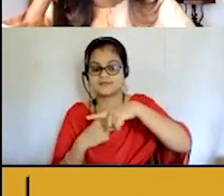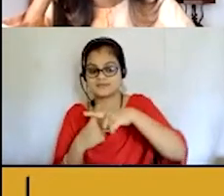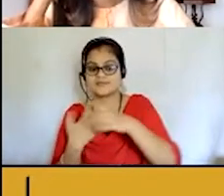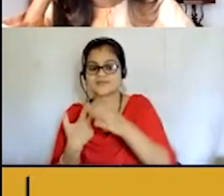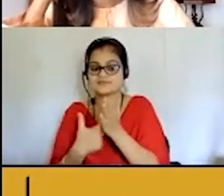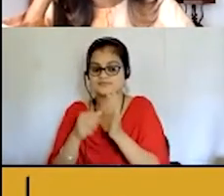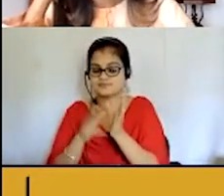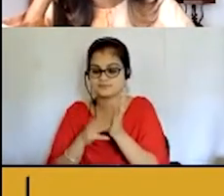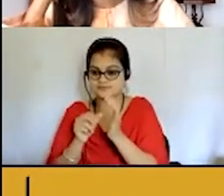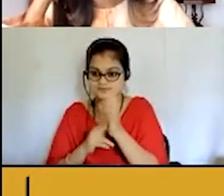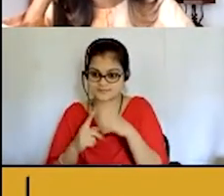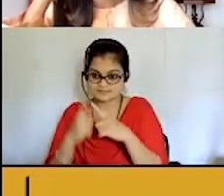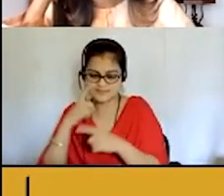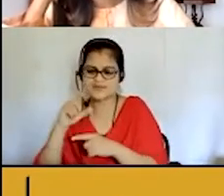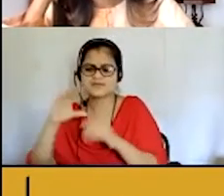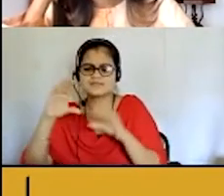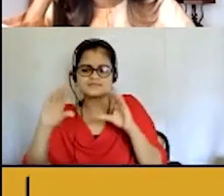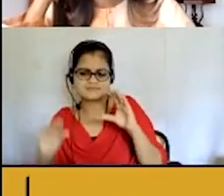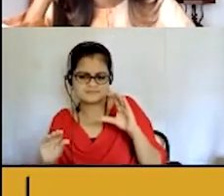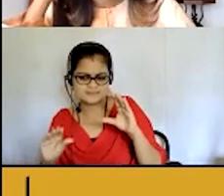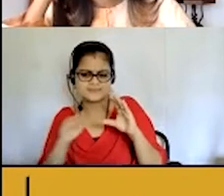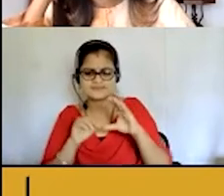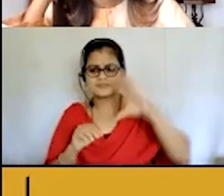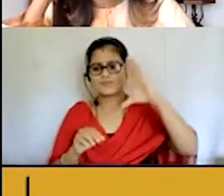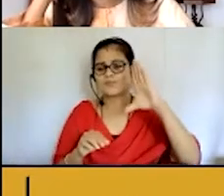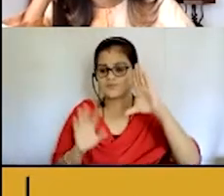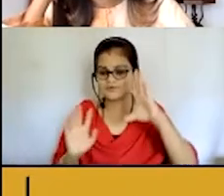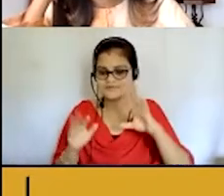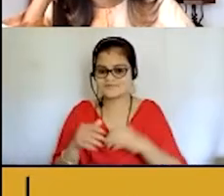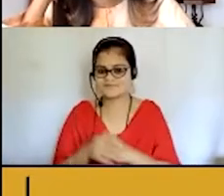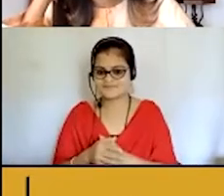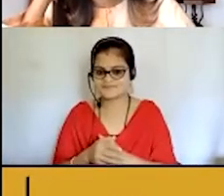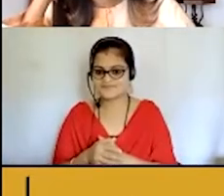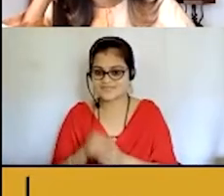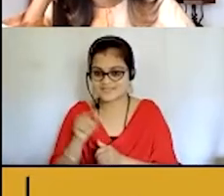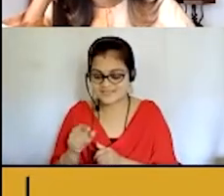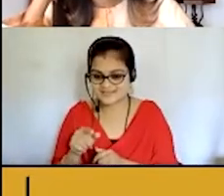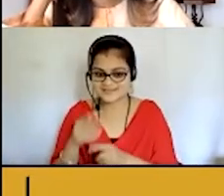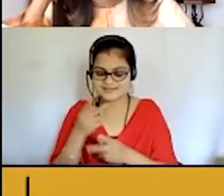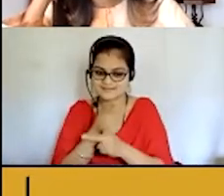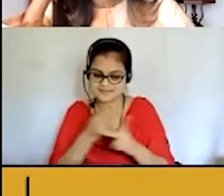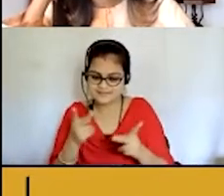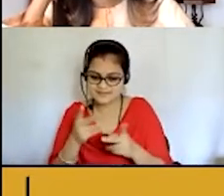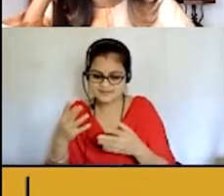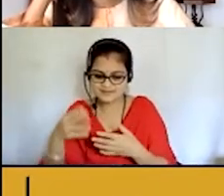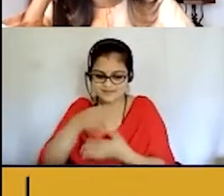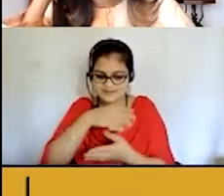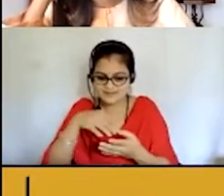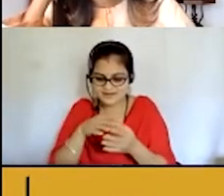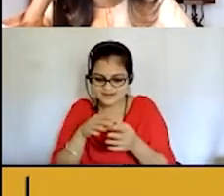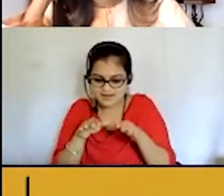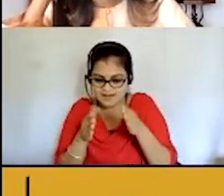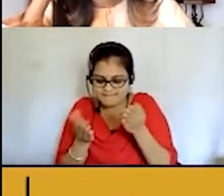passive. And there's a certain coyness also, as you mentioned. So how do we bring out all these elements, really